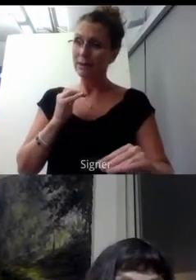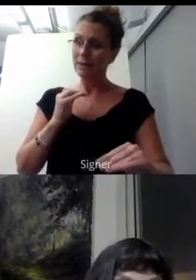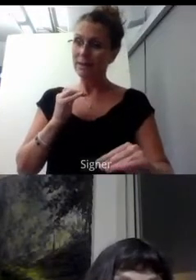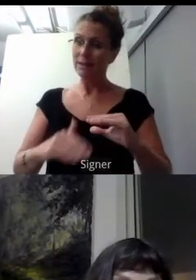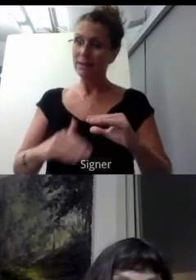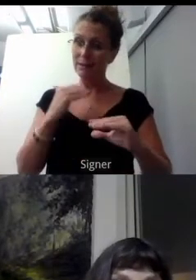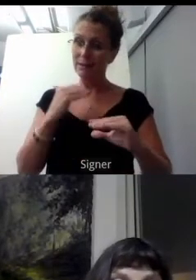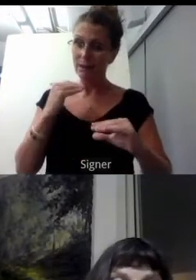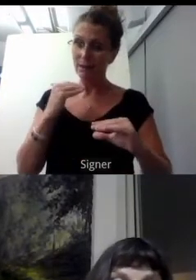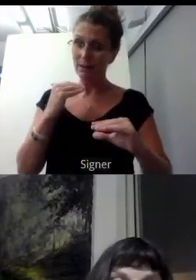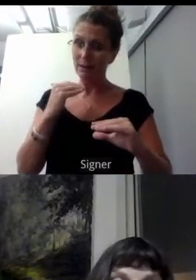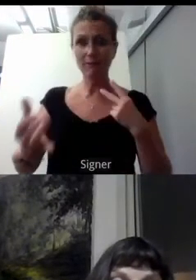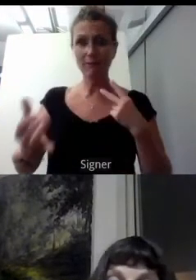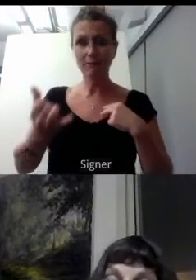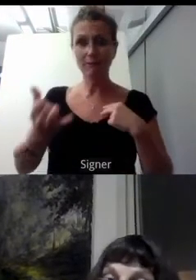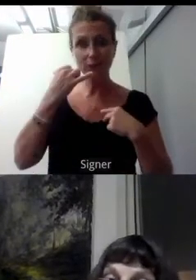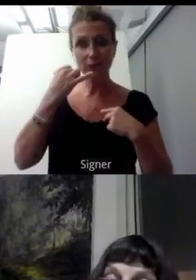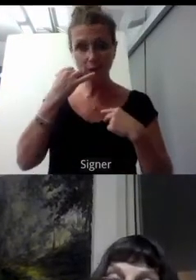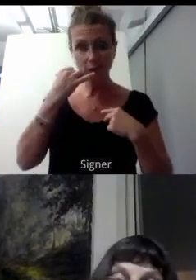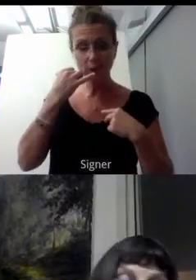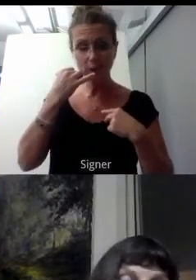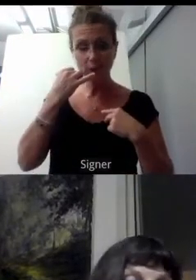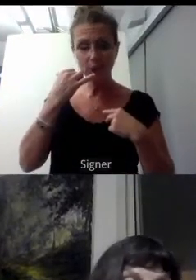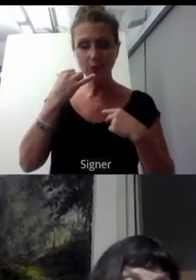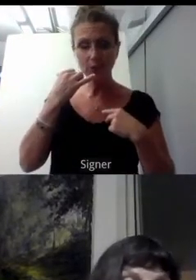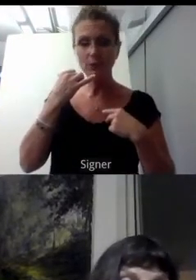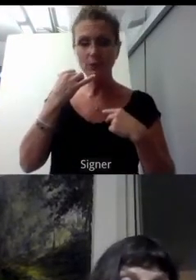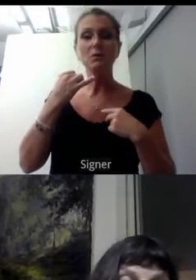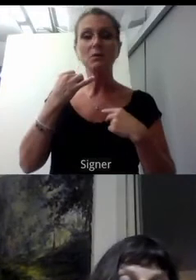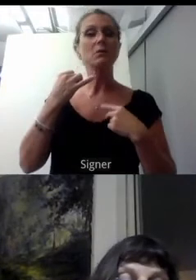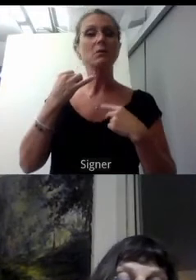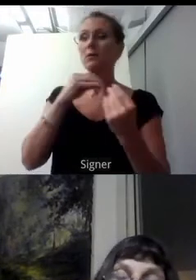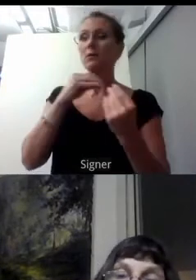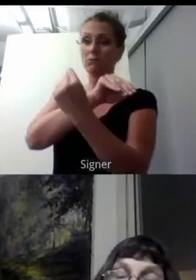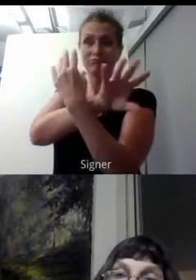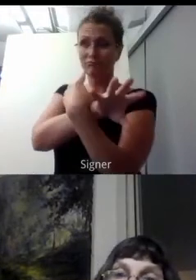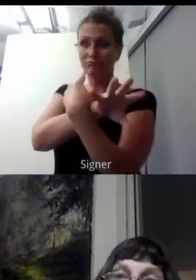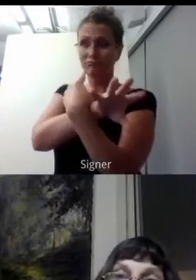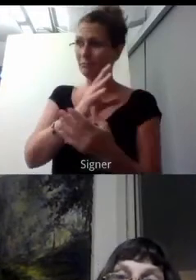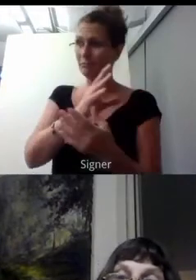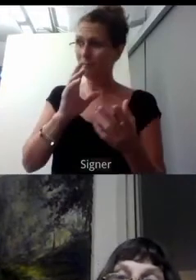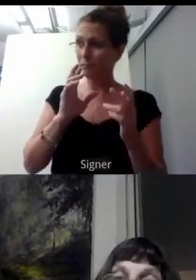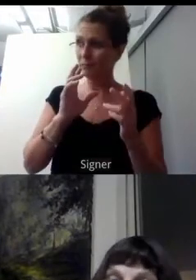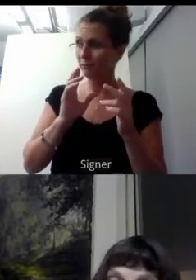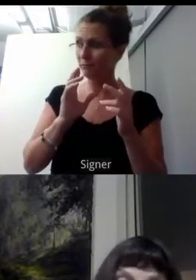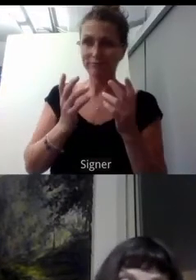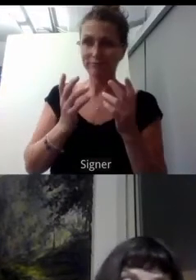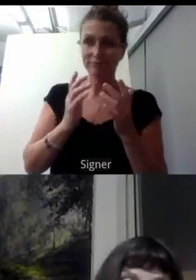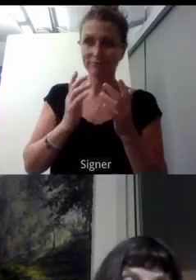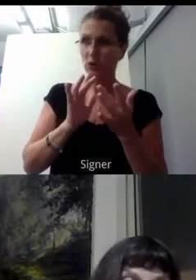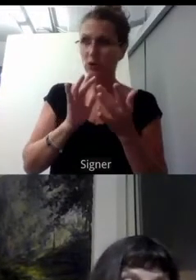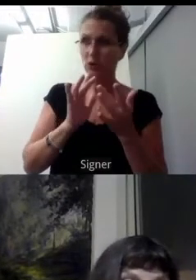through the Commission's website, in any contact way that is available for them.